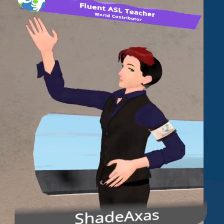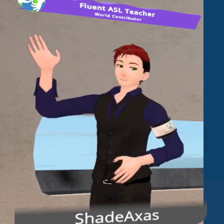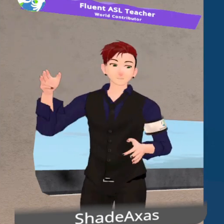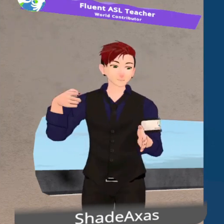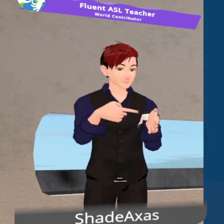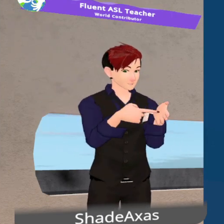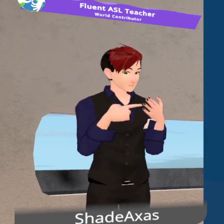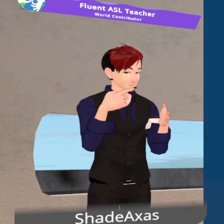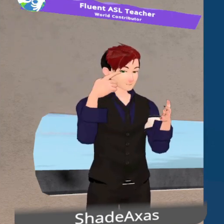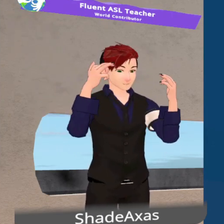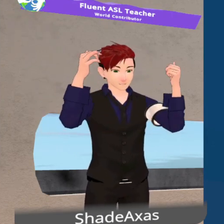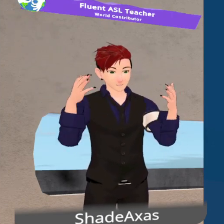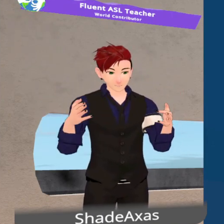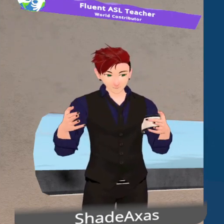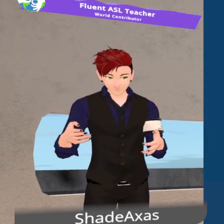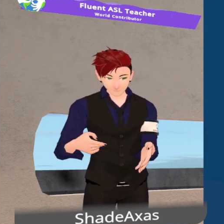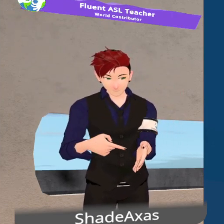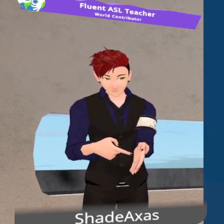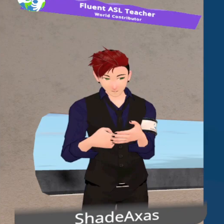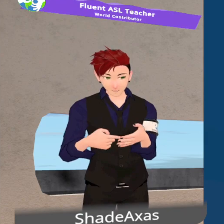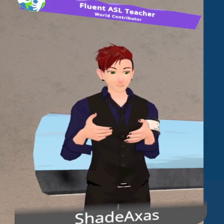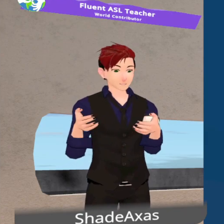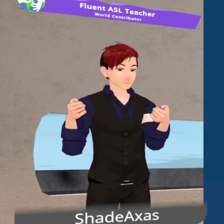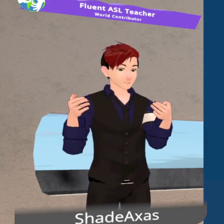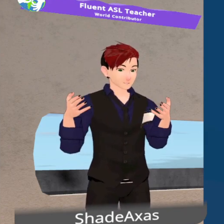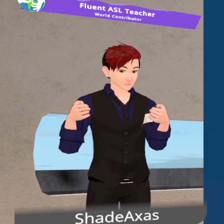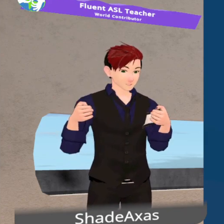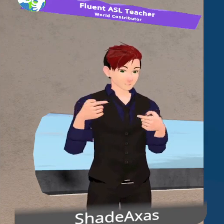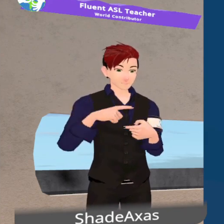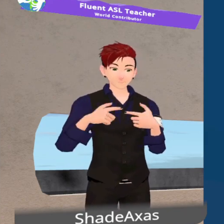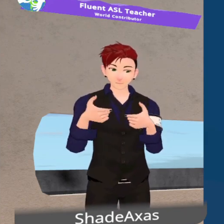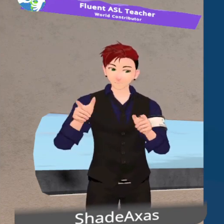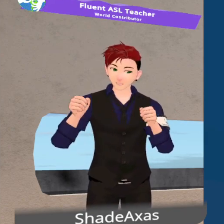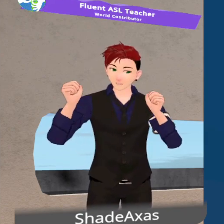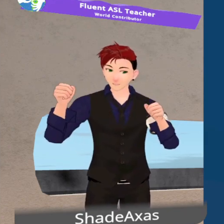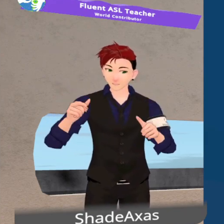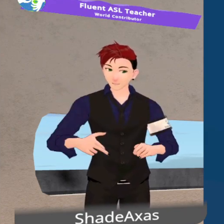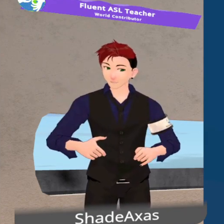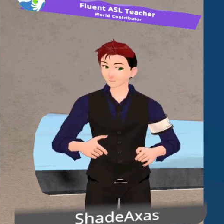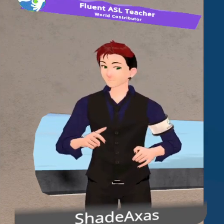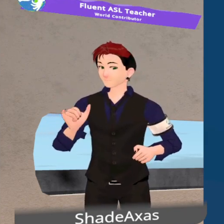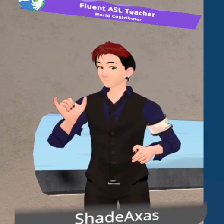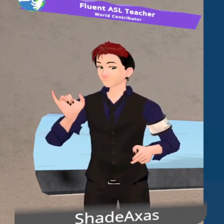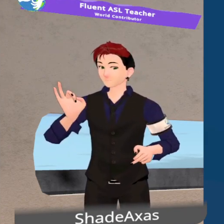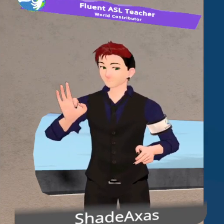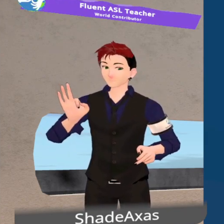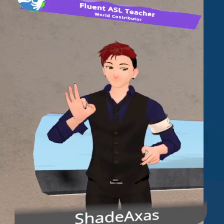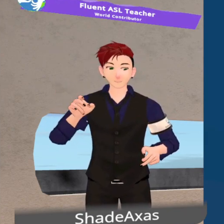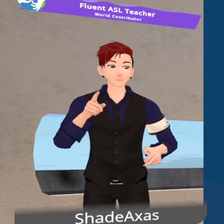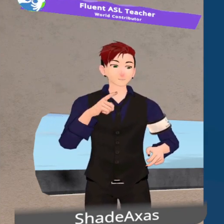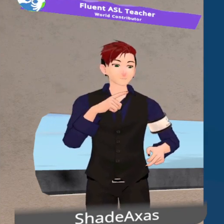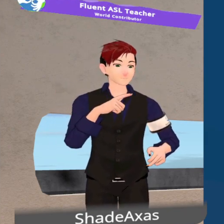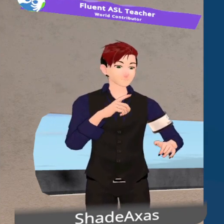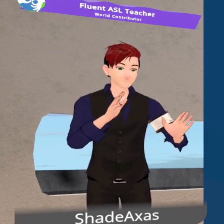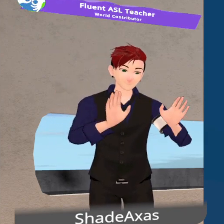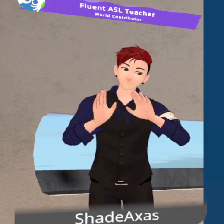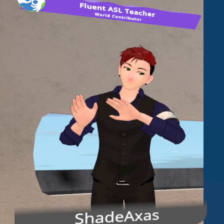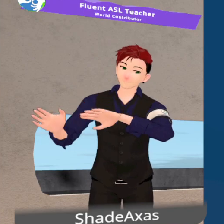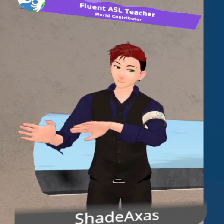are our qualifications for our teachers. We require them to be fluent in the sign language they are teaching.